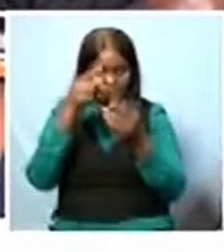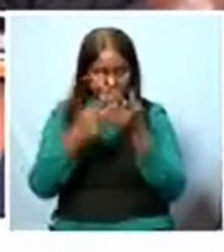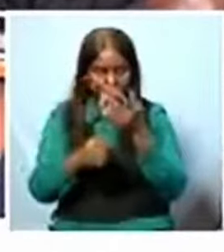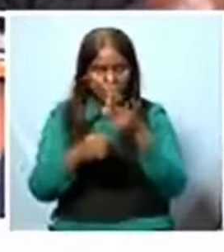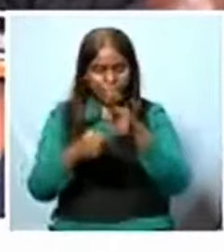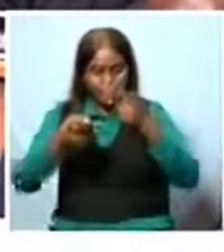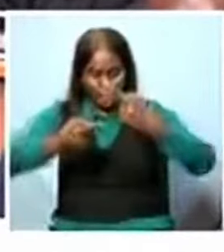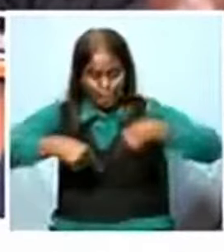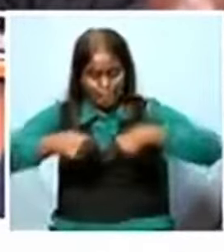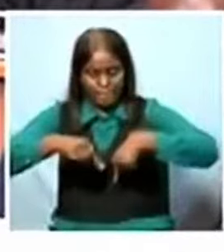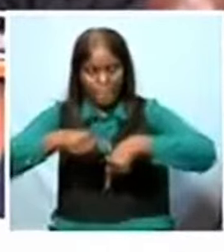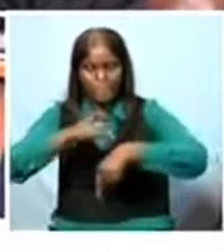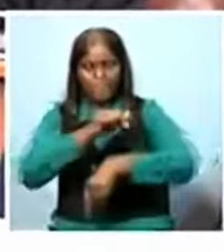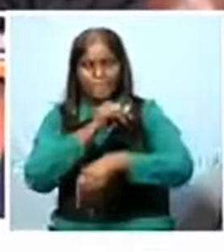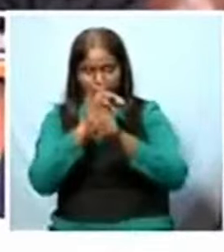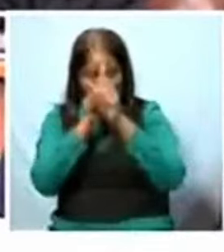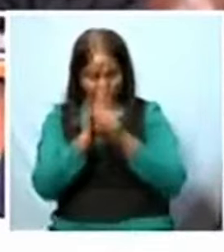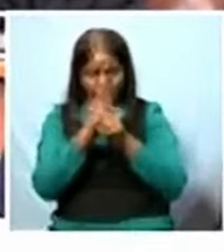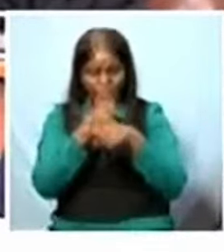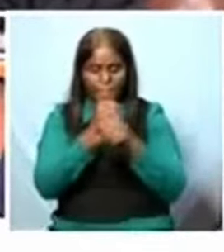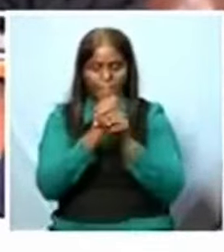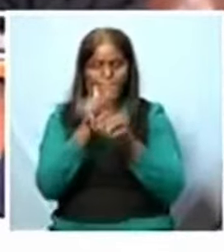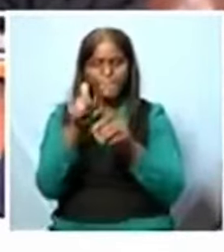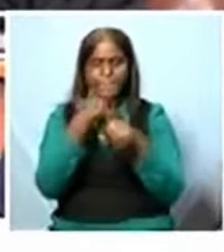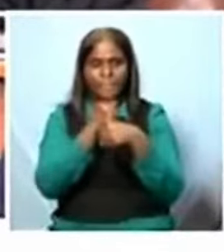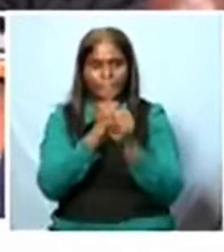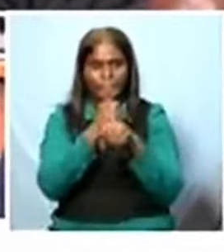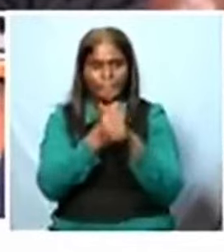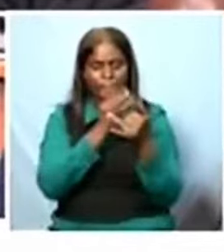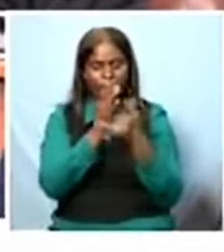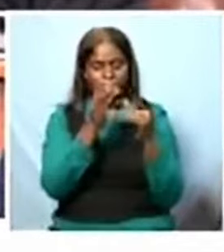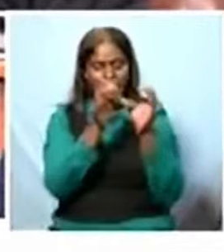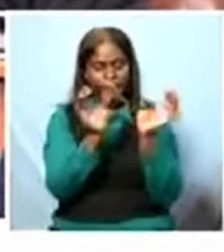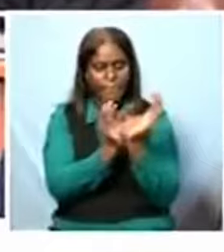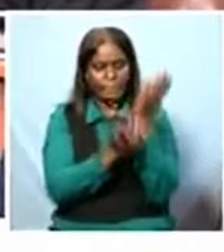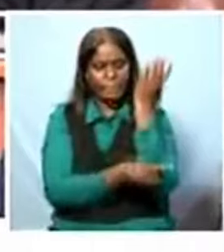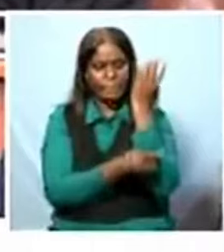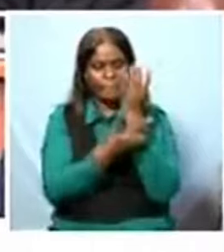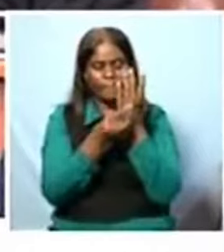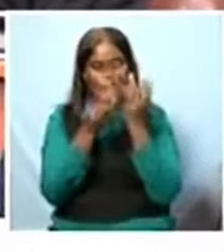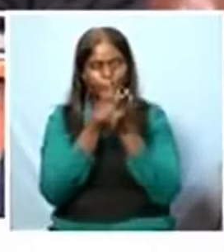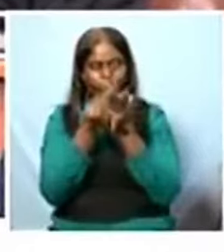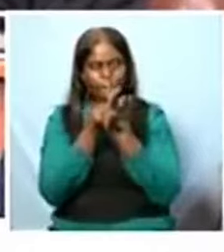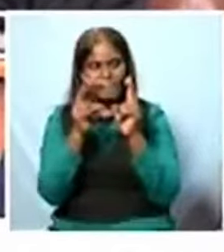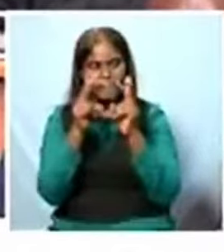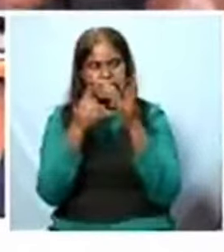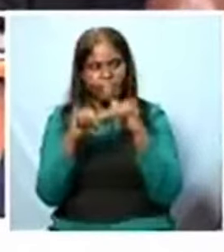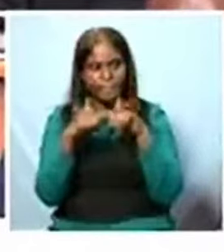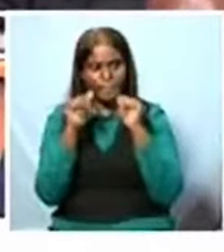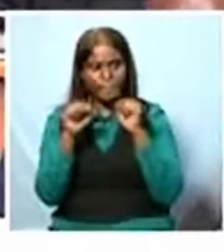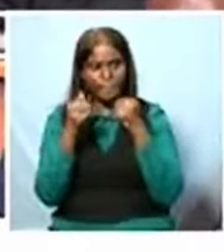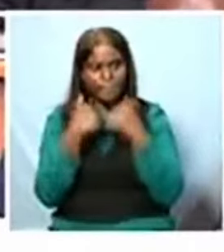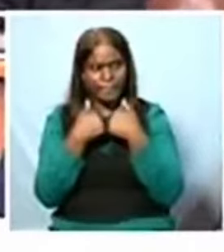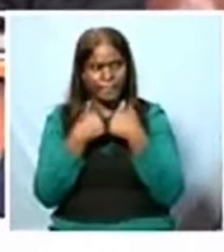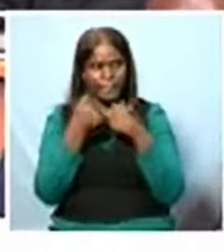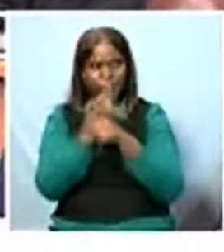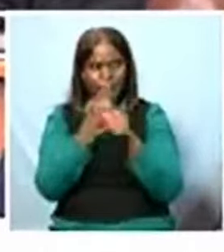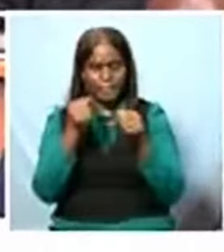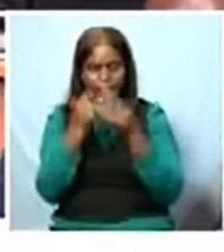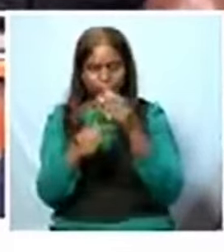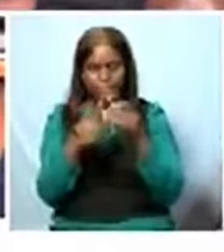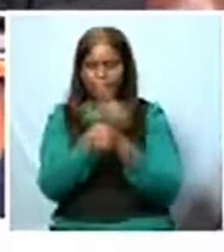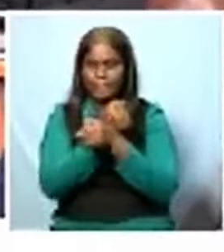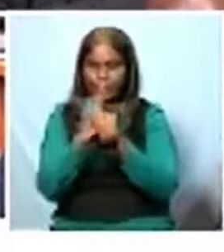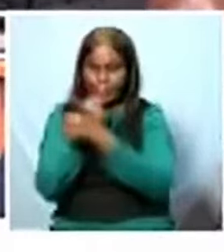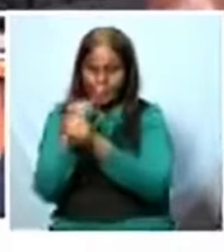the local decision makers are making through the Constituency Development Fund, so that we can actually have a solution that sorts